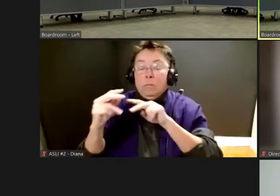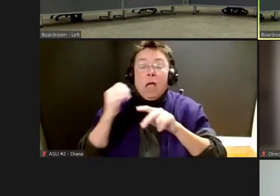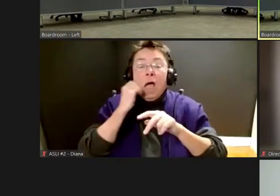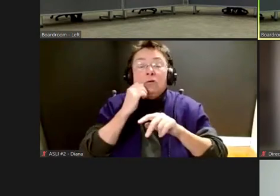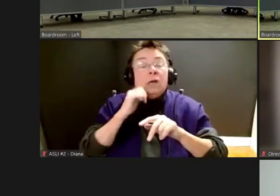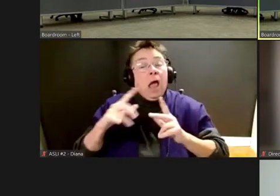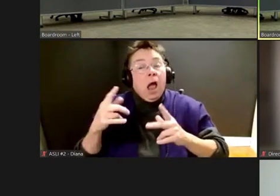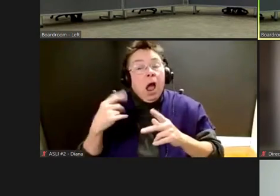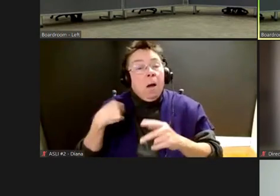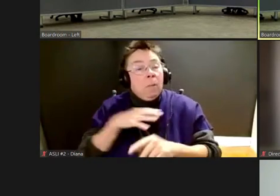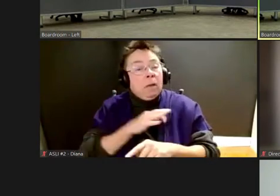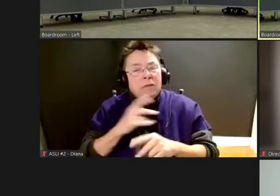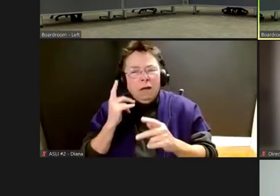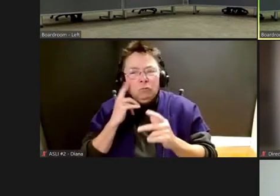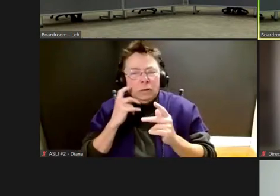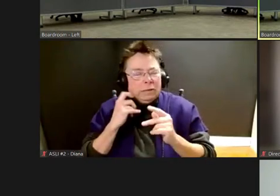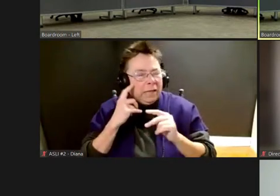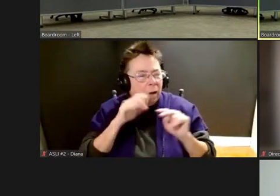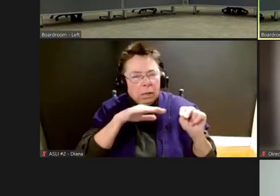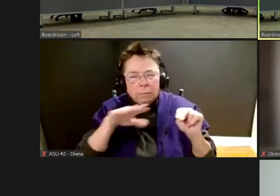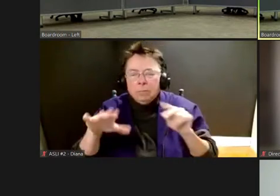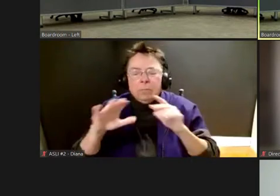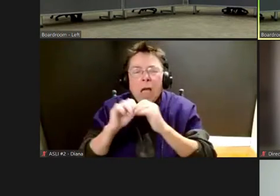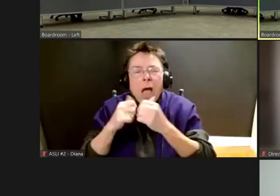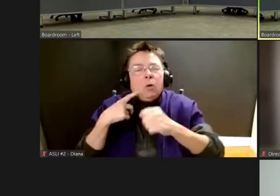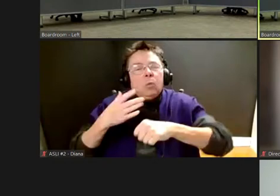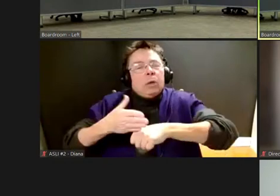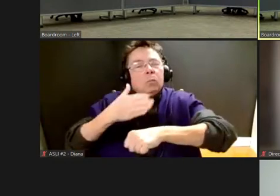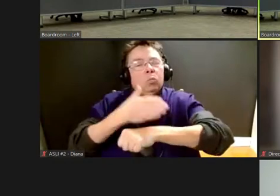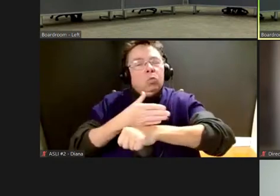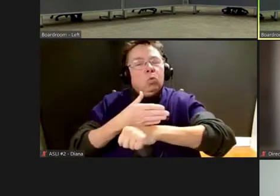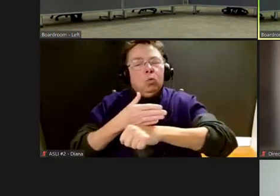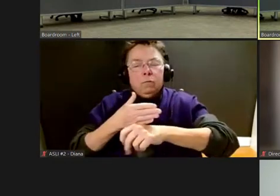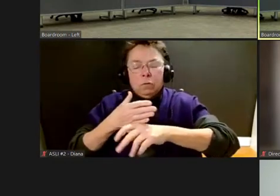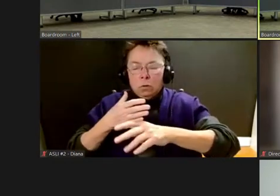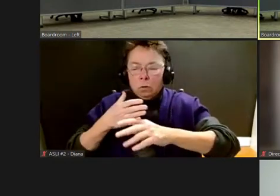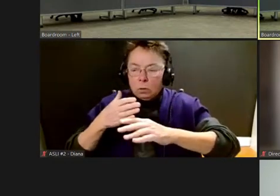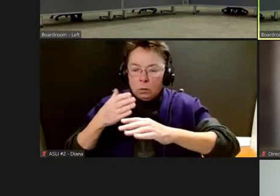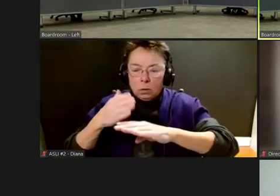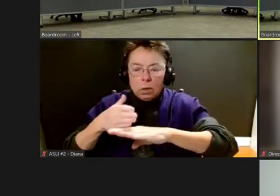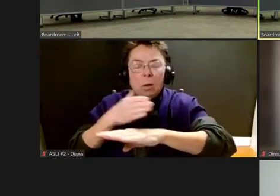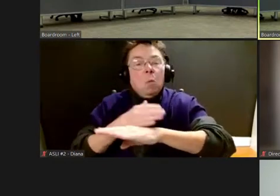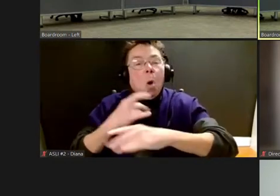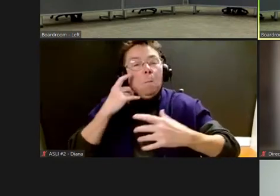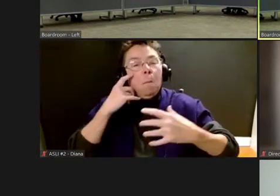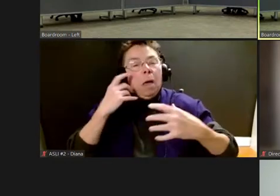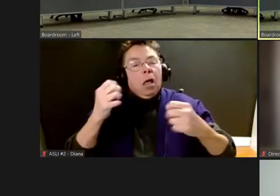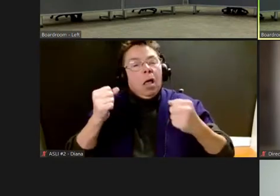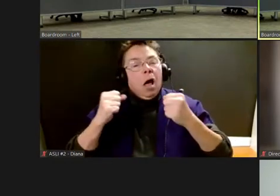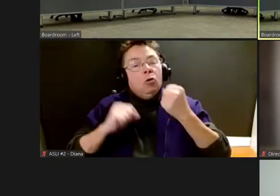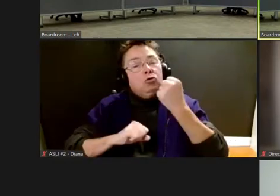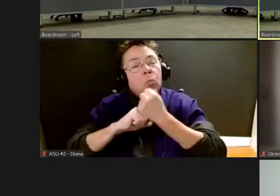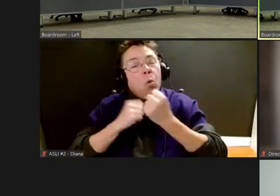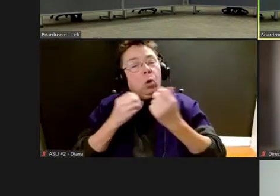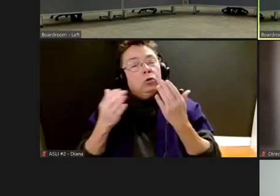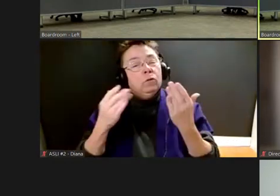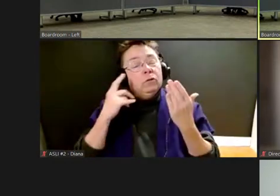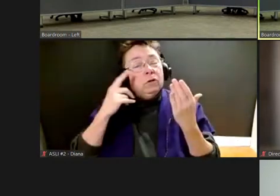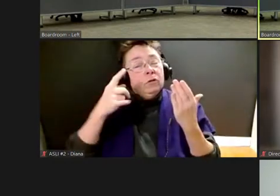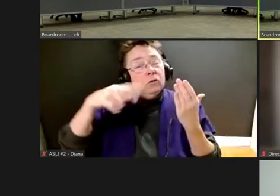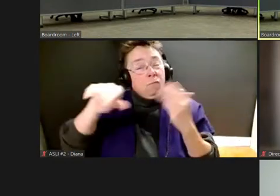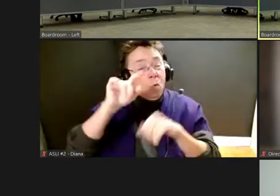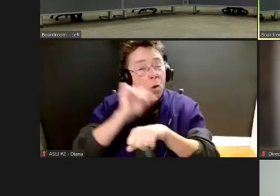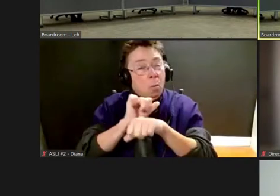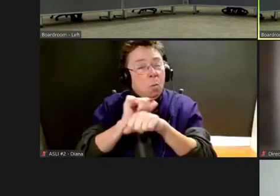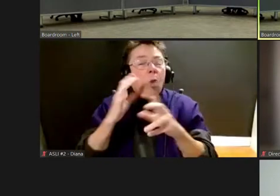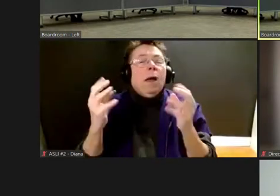staff recently to look at how we can improve and upgrade the mental support services that we give to our employees in a much